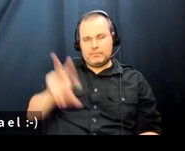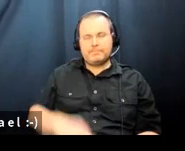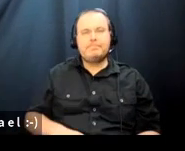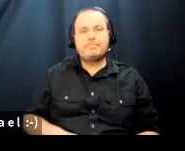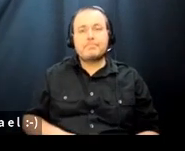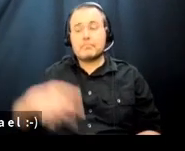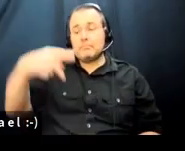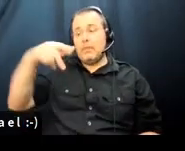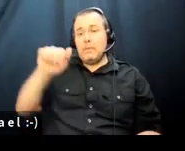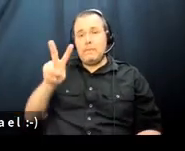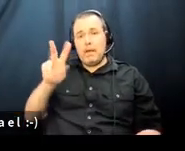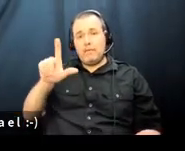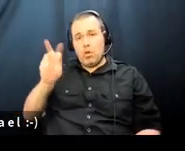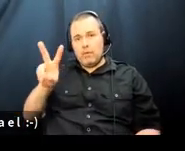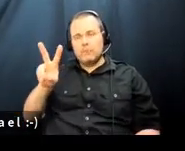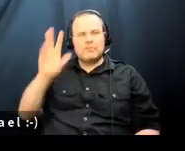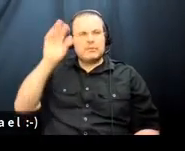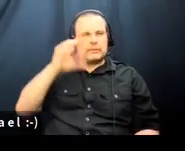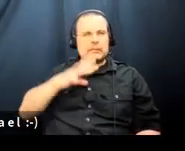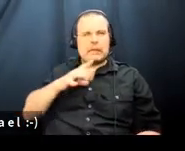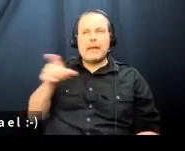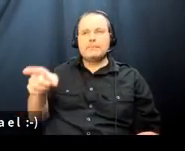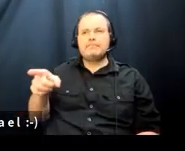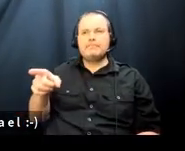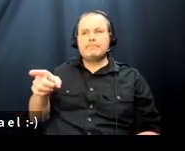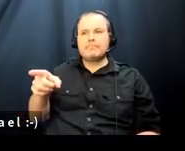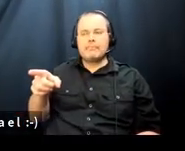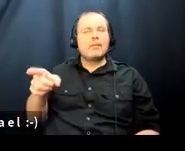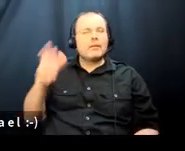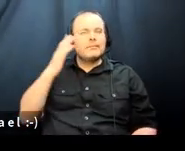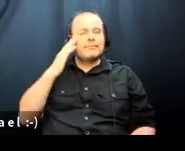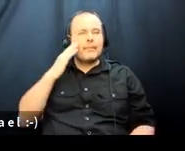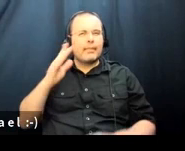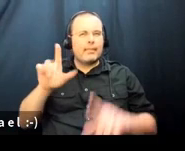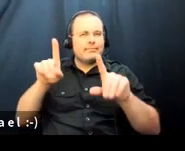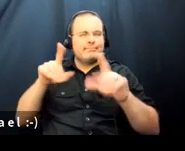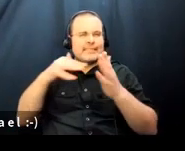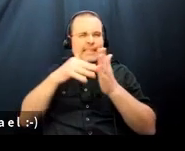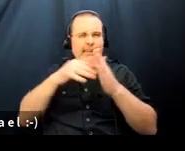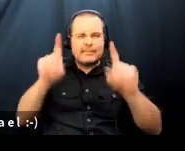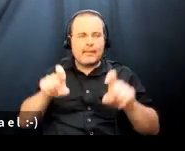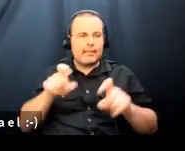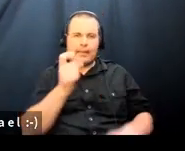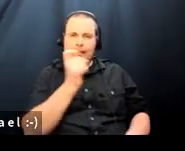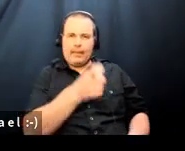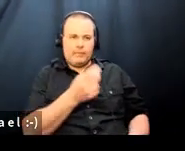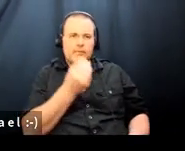Pavlov was the guy who gave dogs food